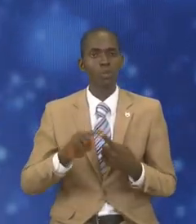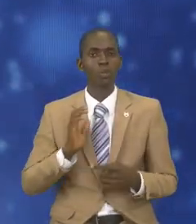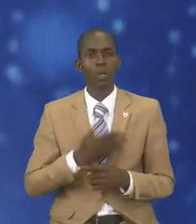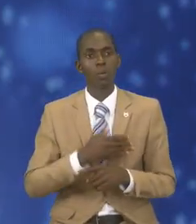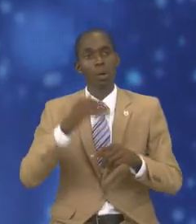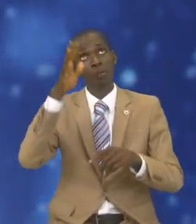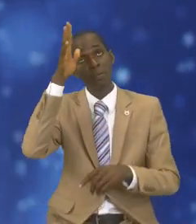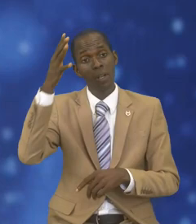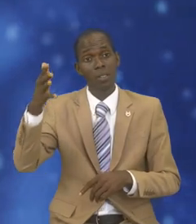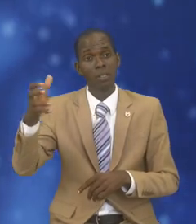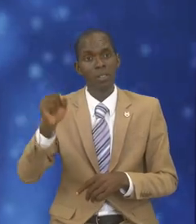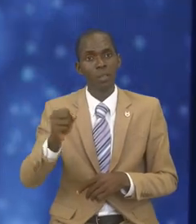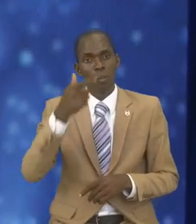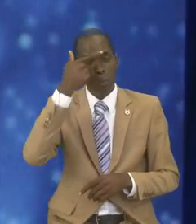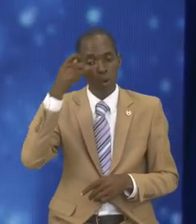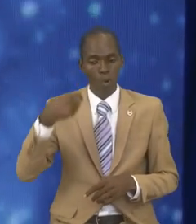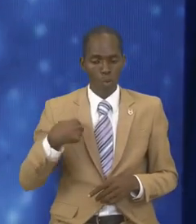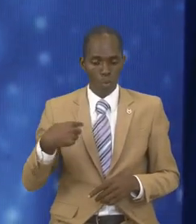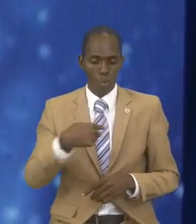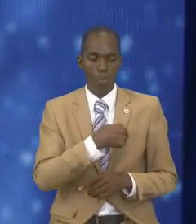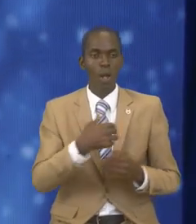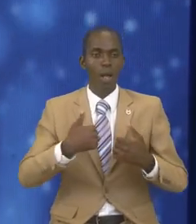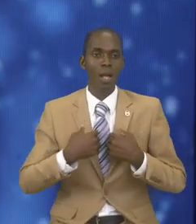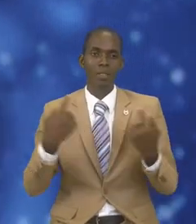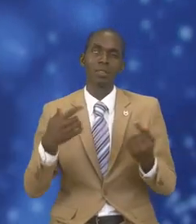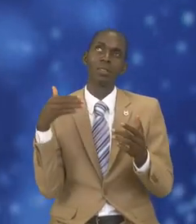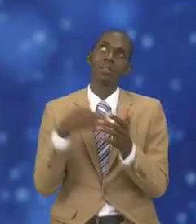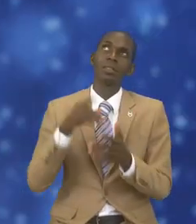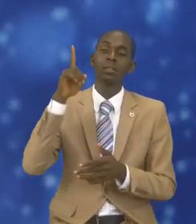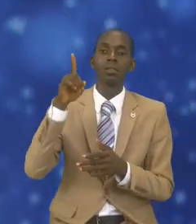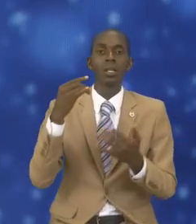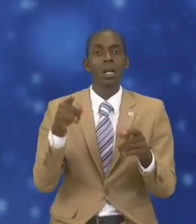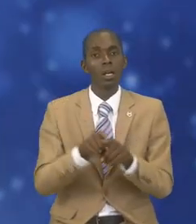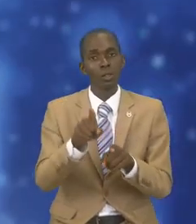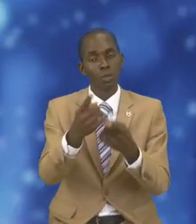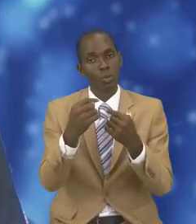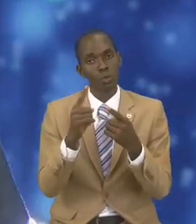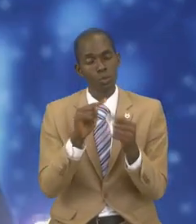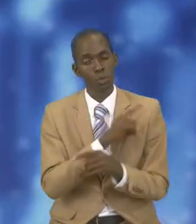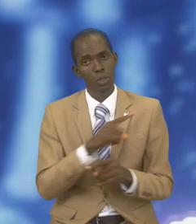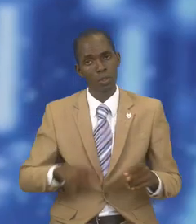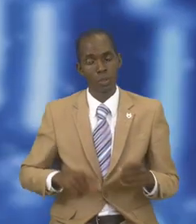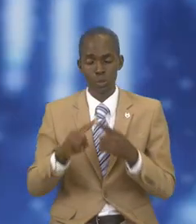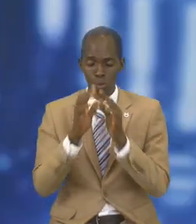we have sinned against thee. As you come to the Lord and you say, Lord, you promised me this,